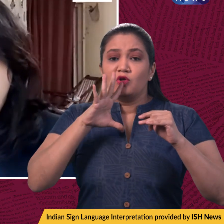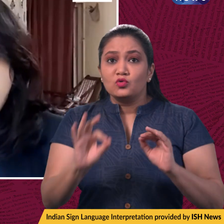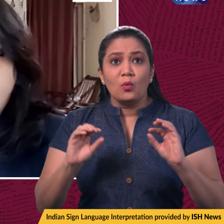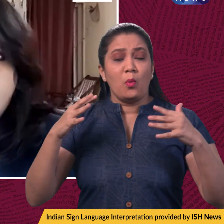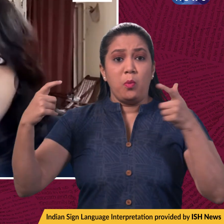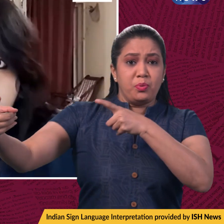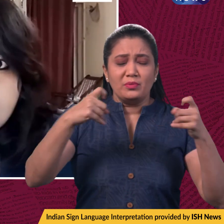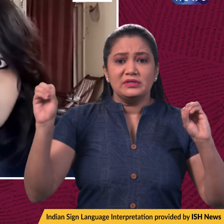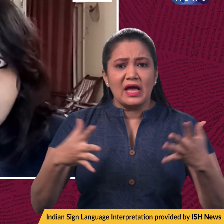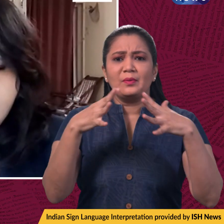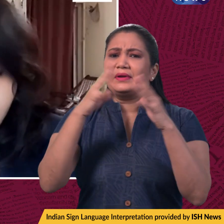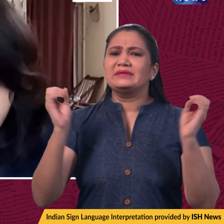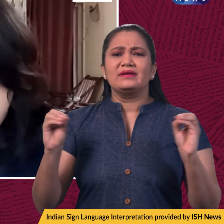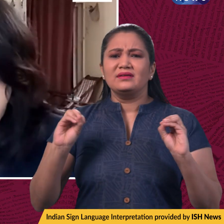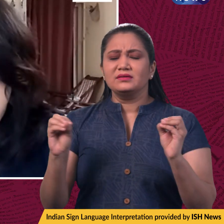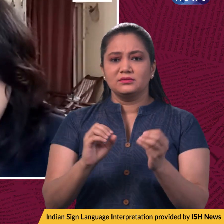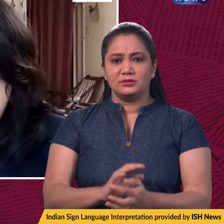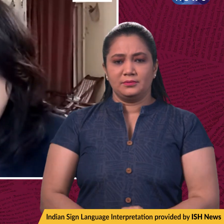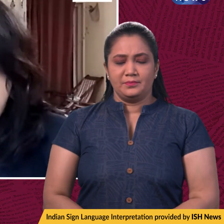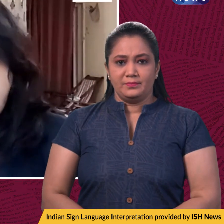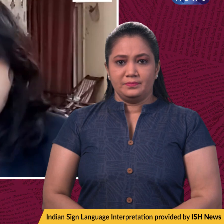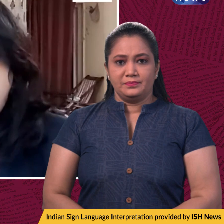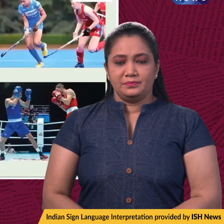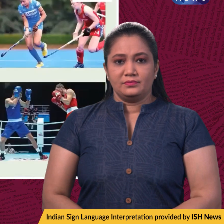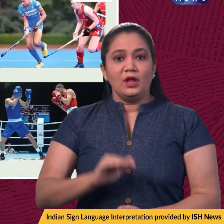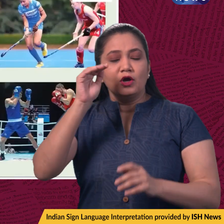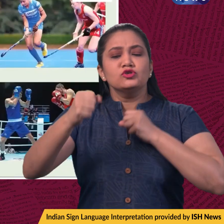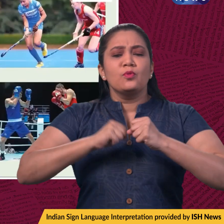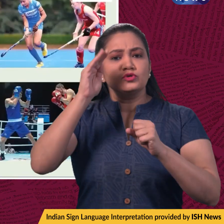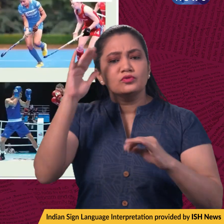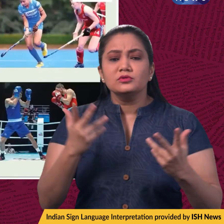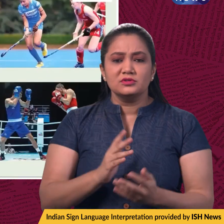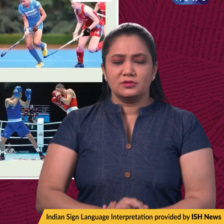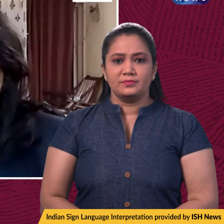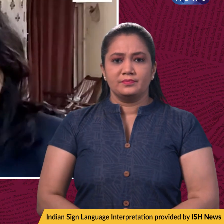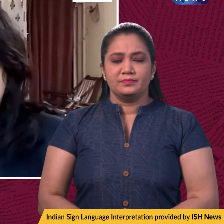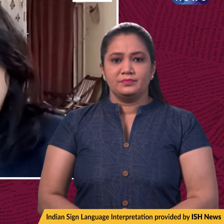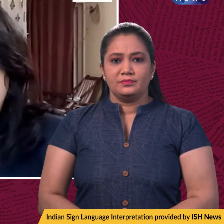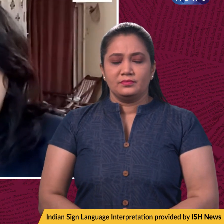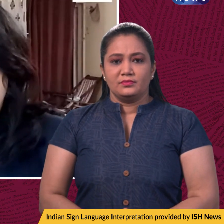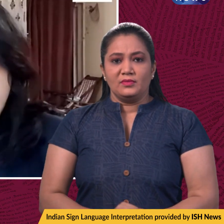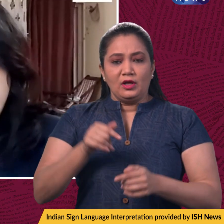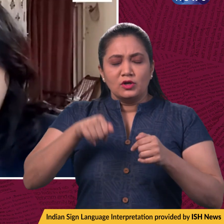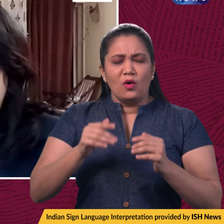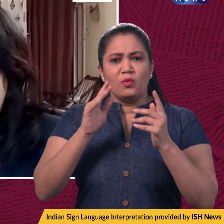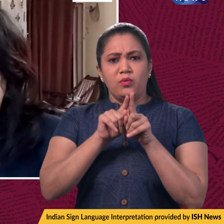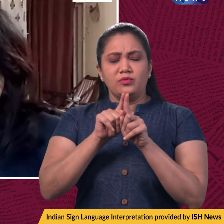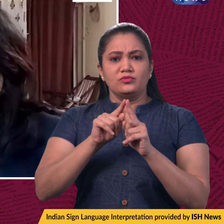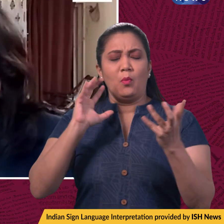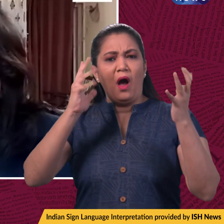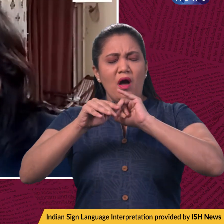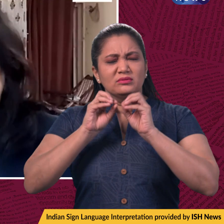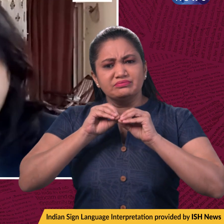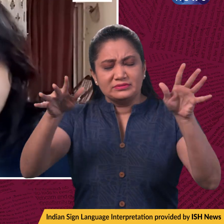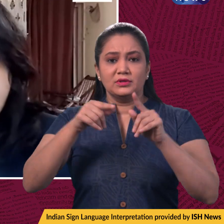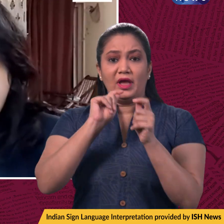Europe rarely start on a Wednesday, end quote. Moving on to sports news right now, and this is trending